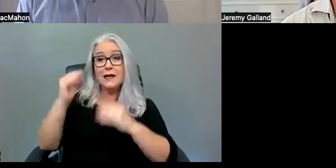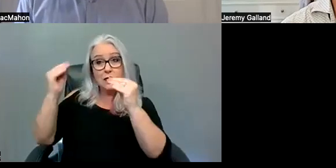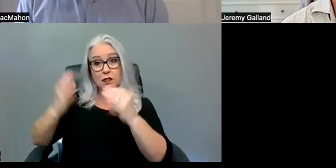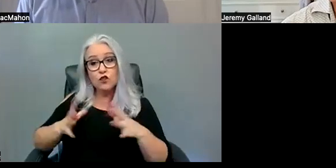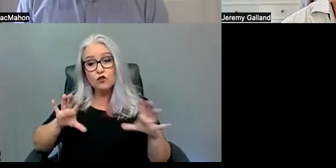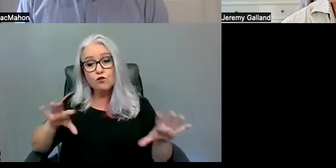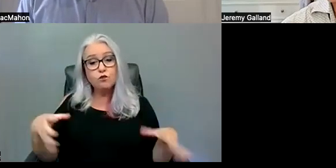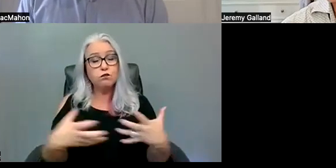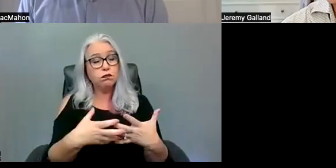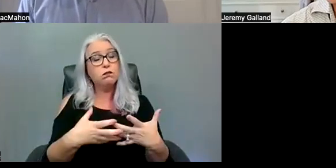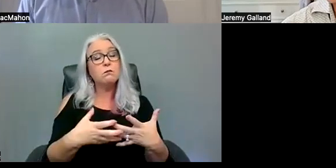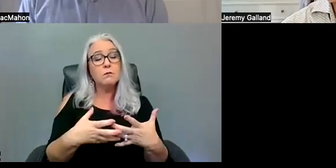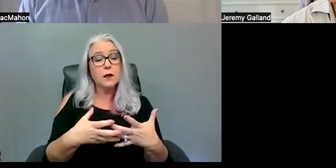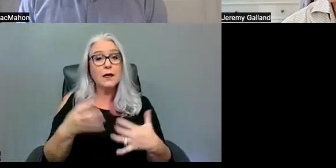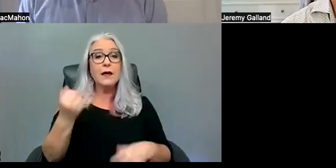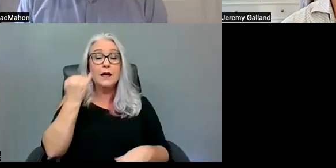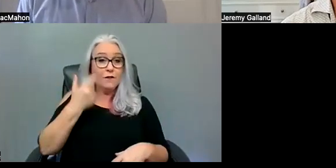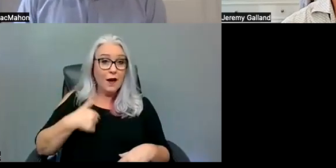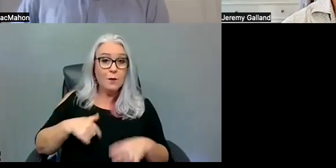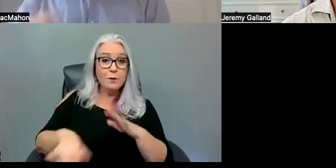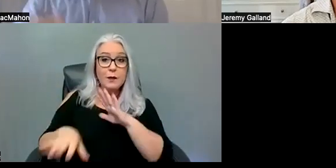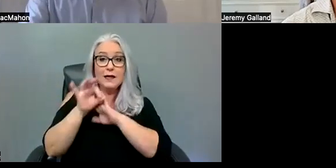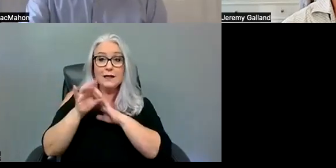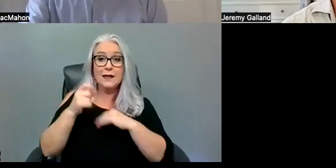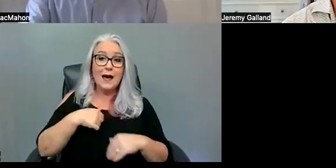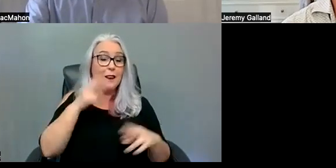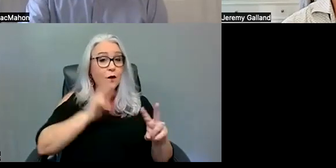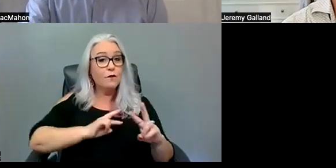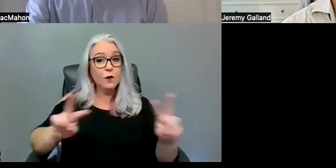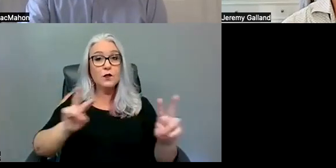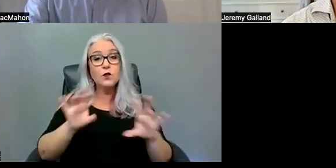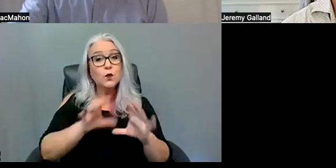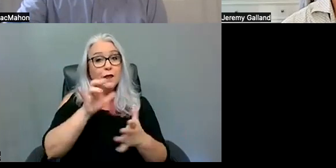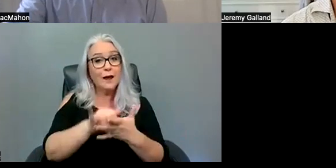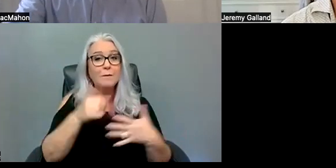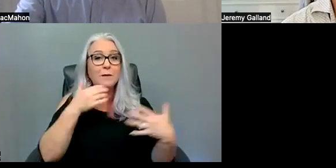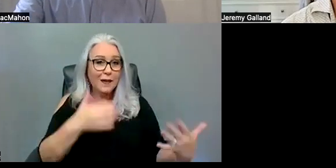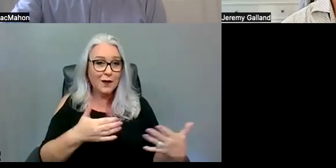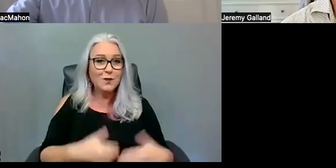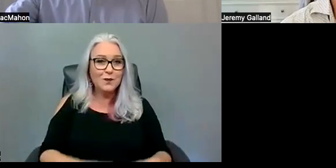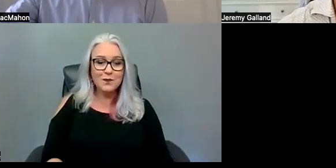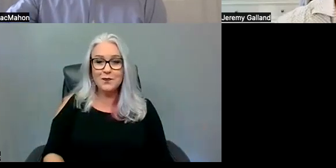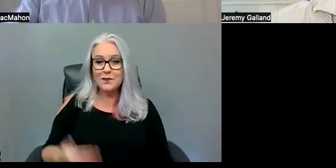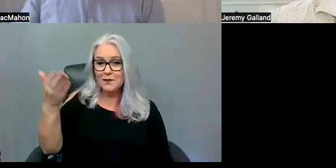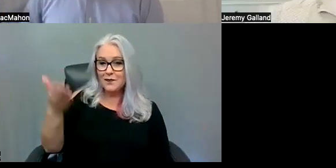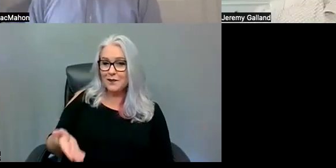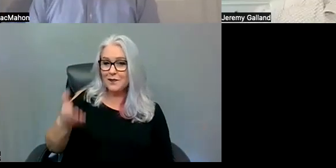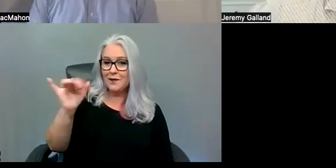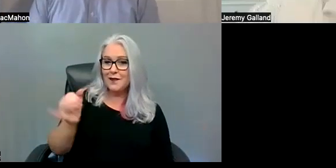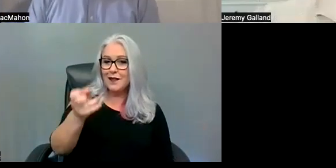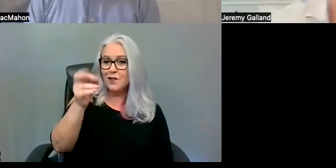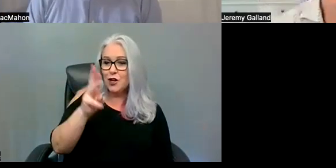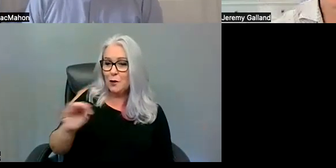enough to be elected, I look forward to helping to do just that. Okay, thank you. Jeremy Galland?